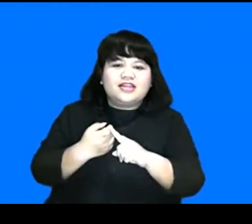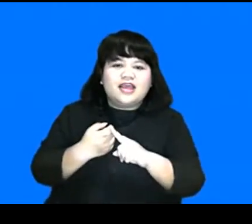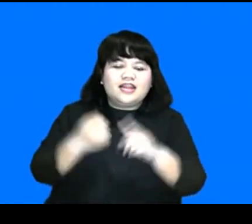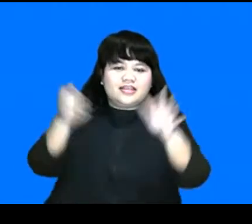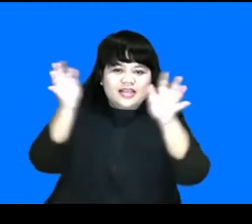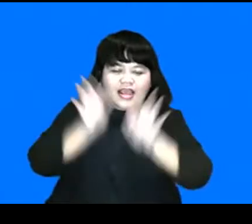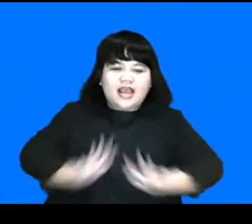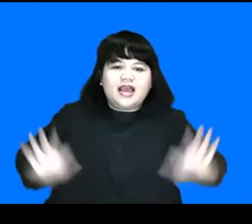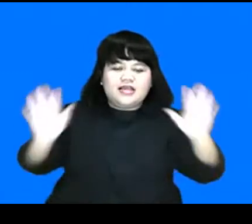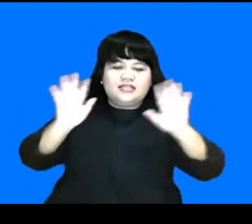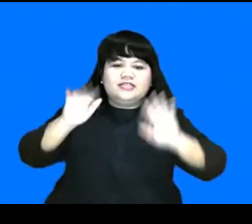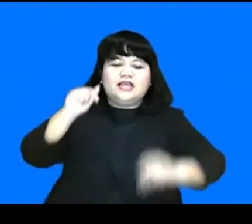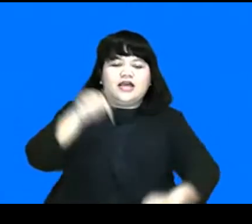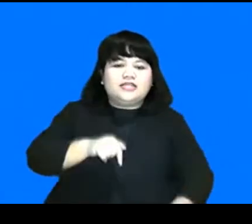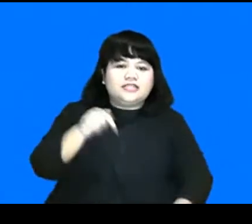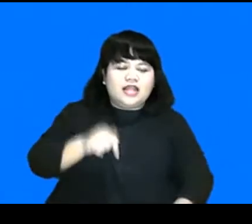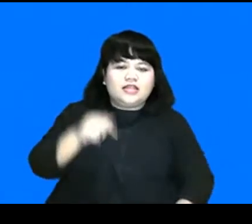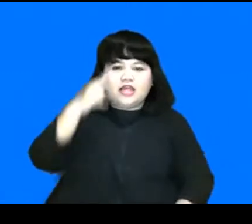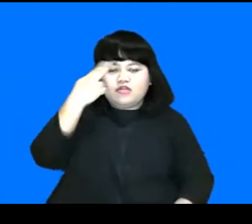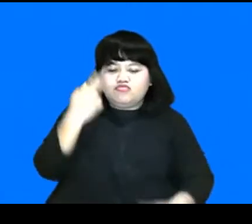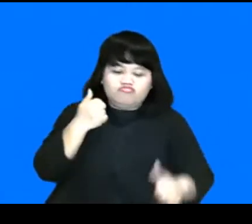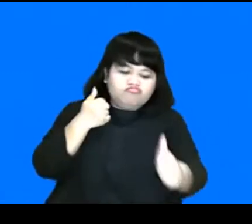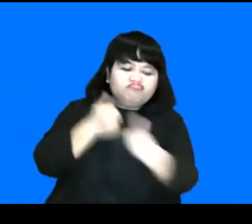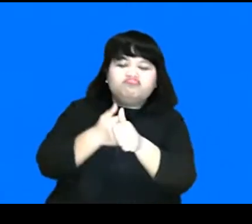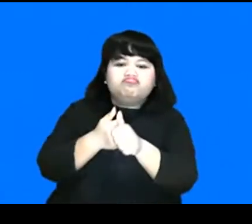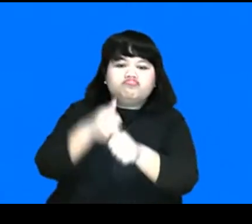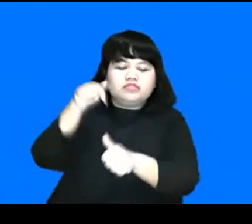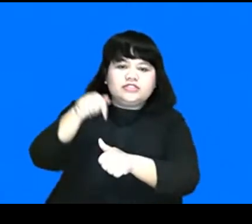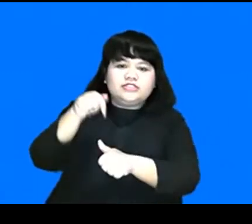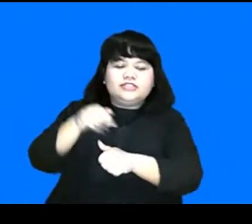stage. So please, Josna and Suhir.